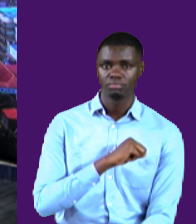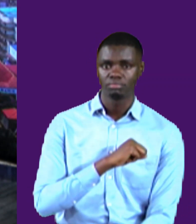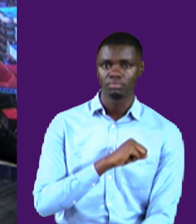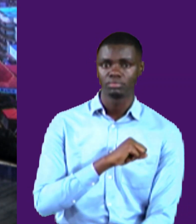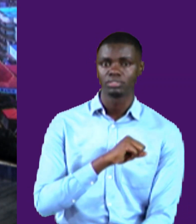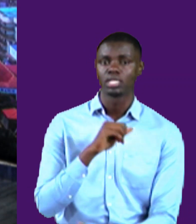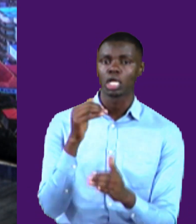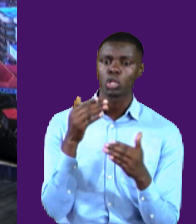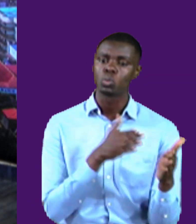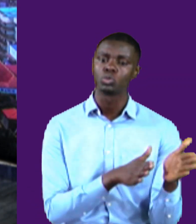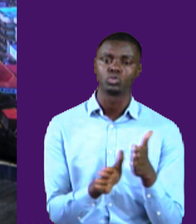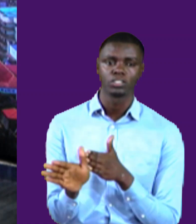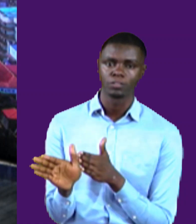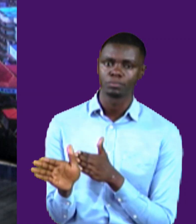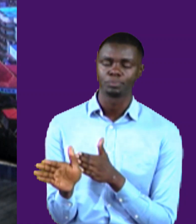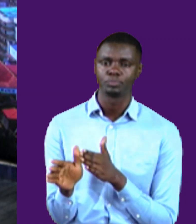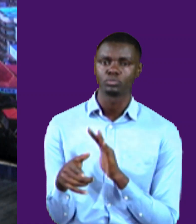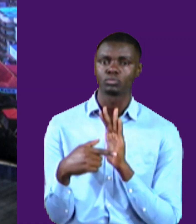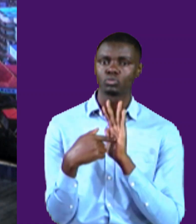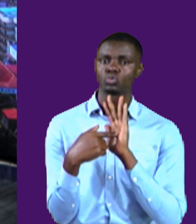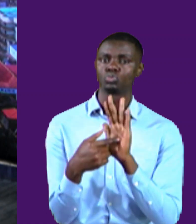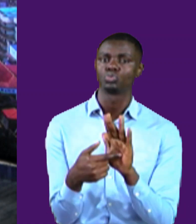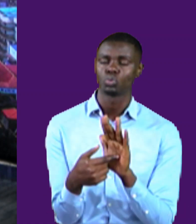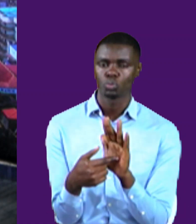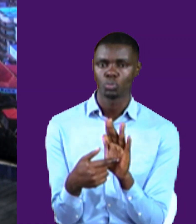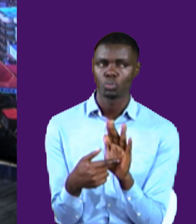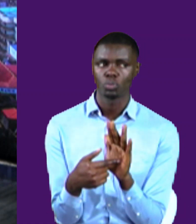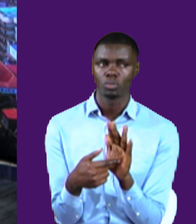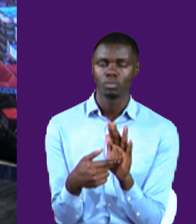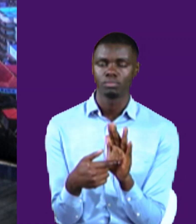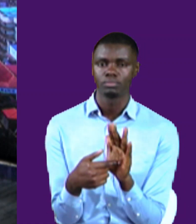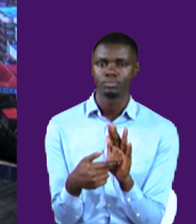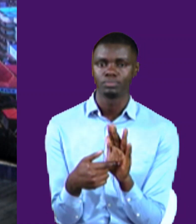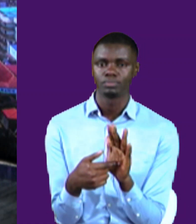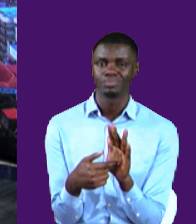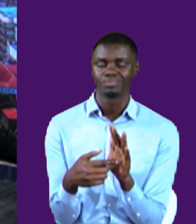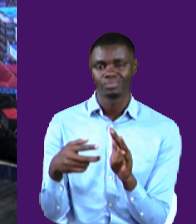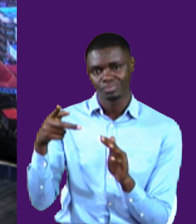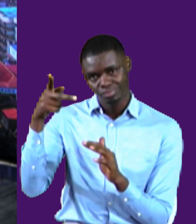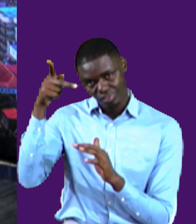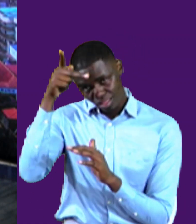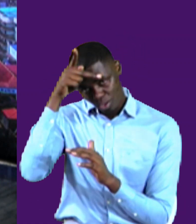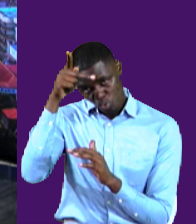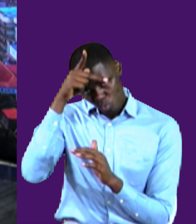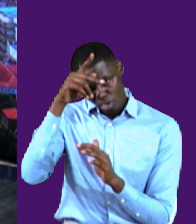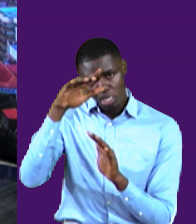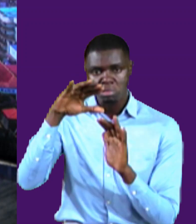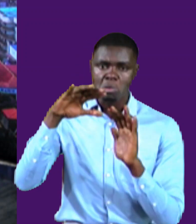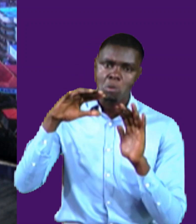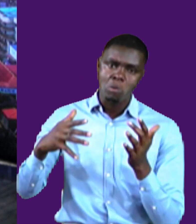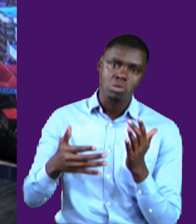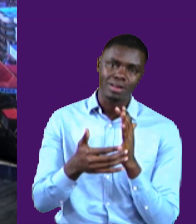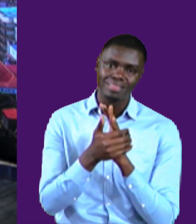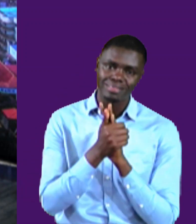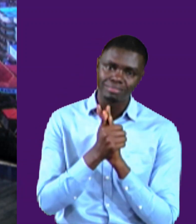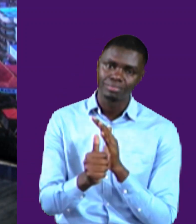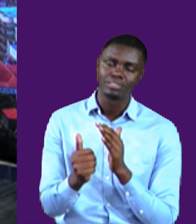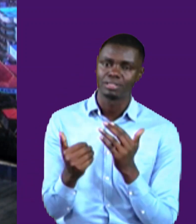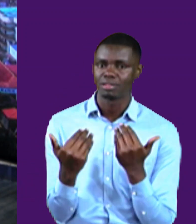those opportunities to show the knowledge or maybe the skills that they